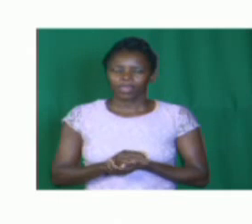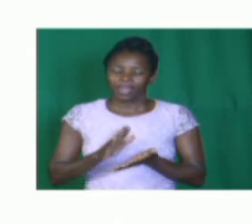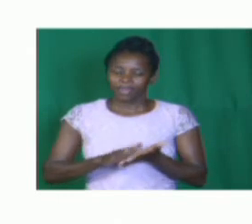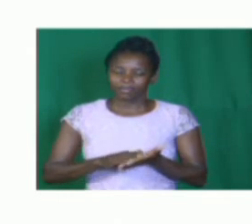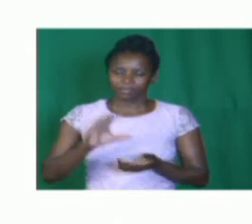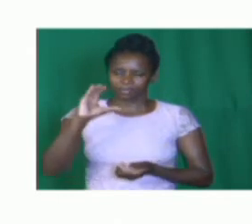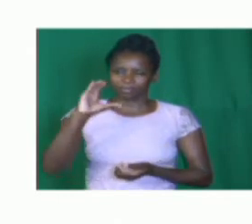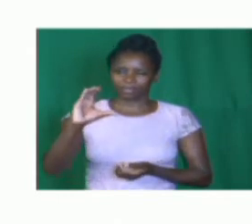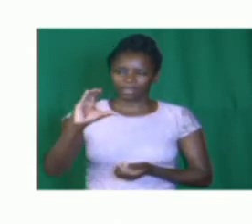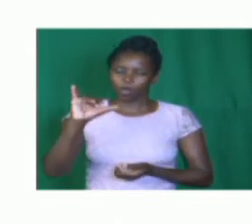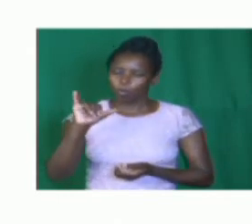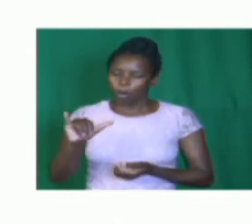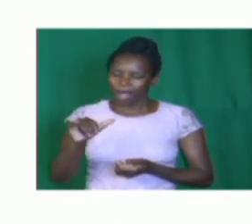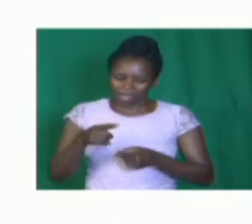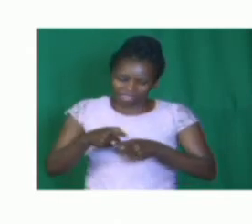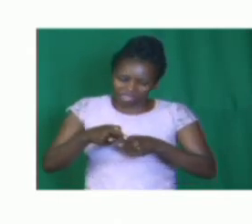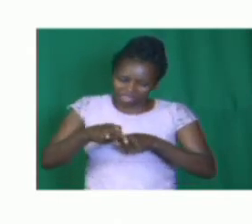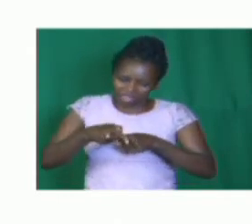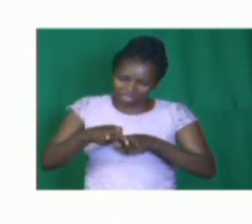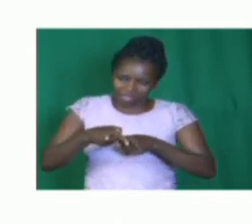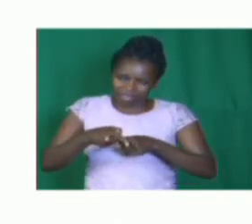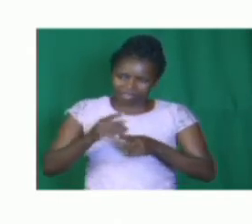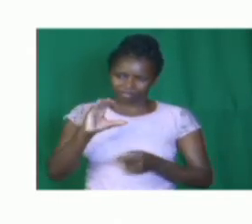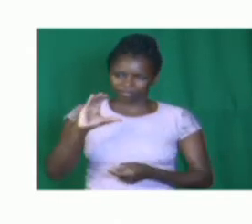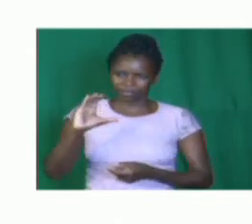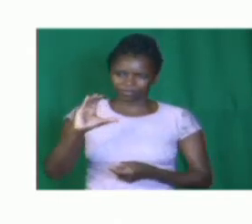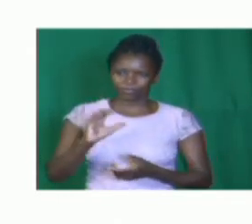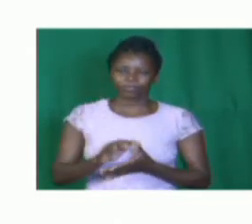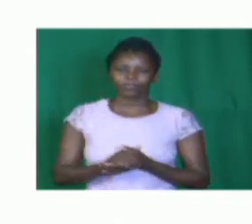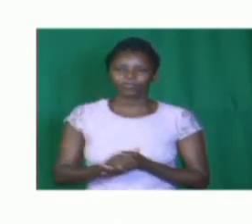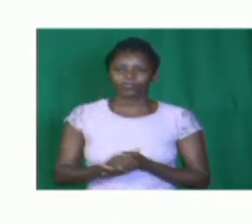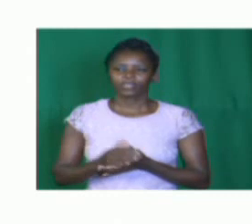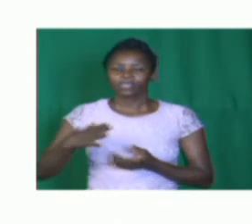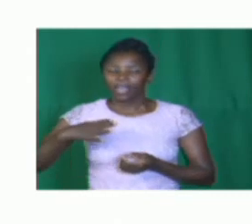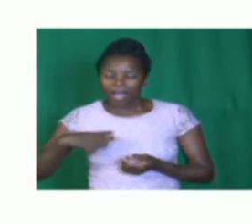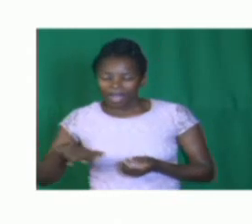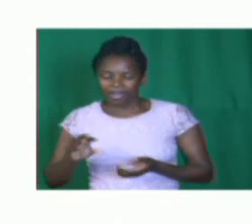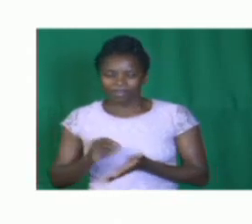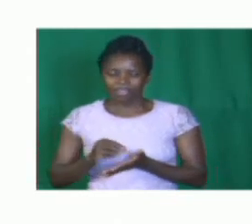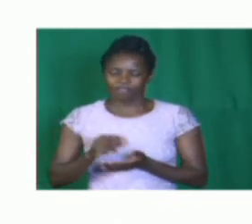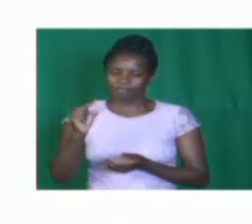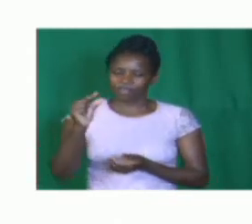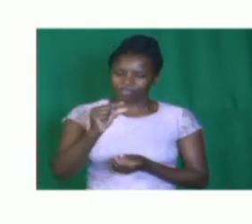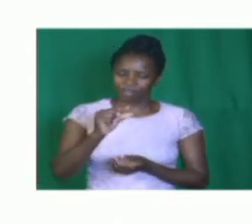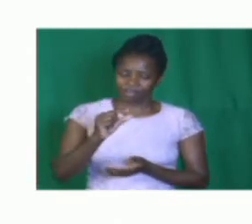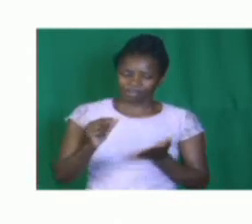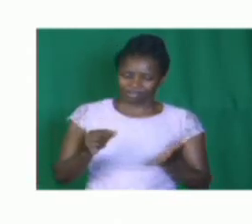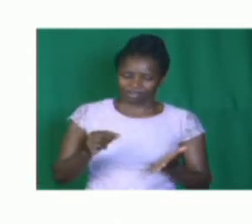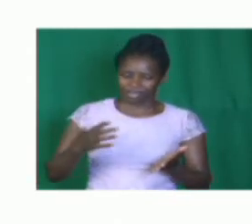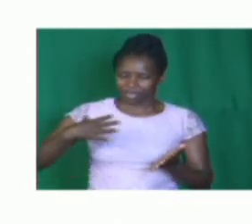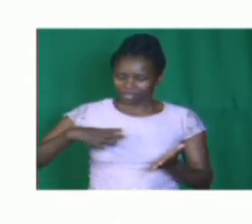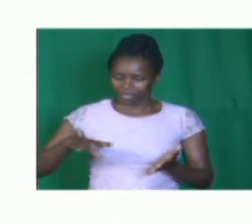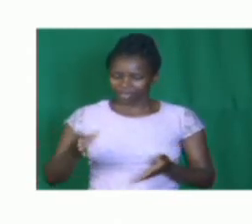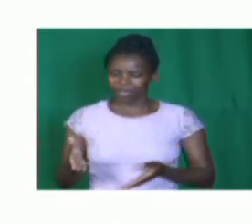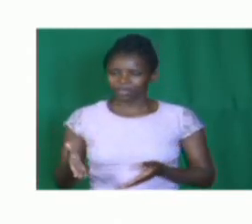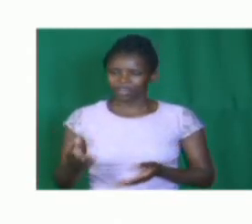c, the y-intercept. And then the other is where you have the gradient and 1 point, and then the other one is where